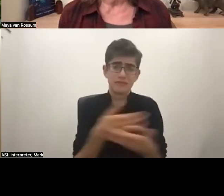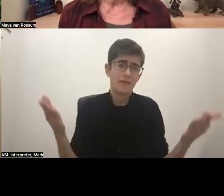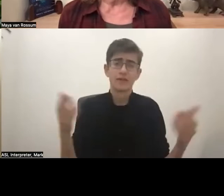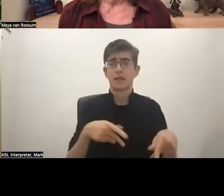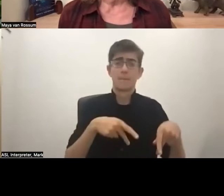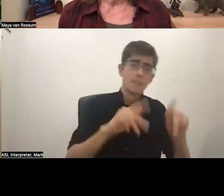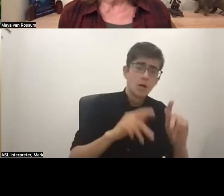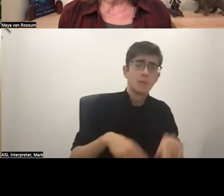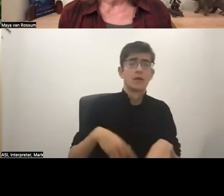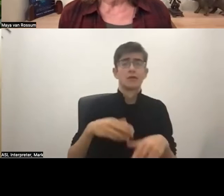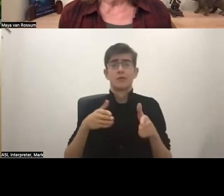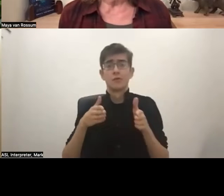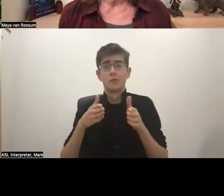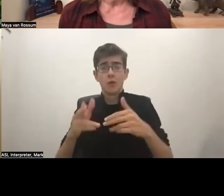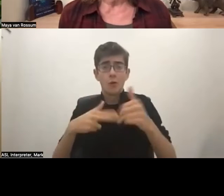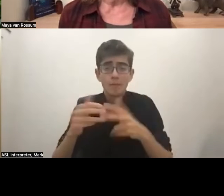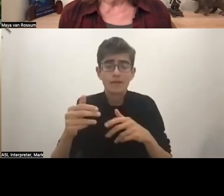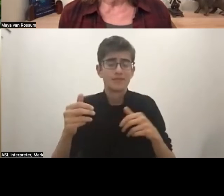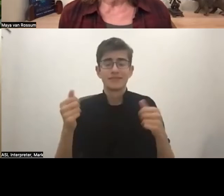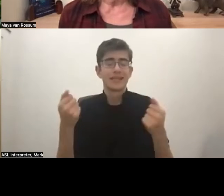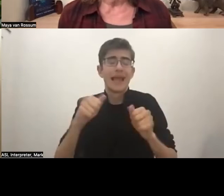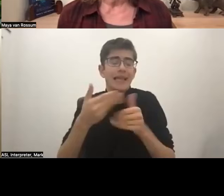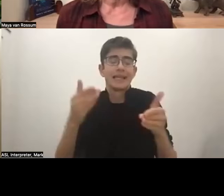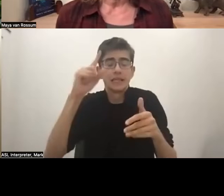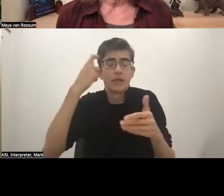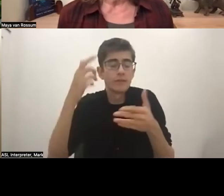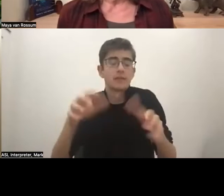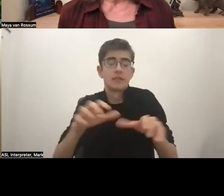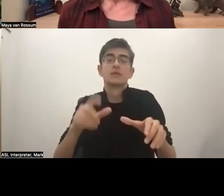kinds of activities that governments engage in.